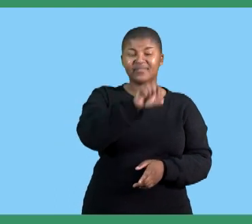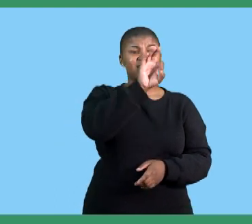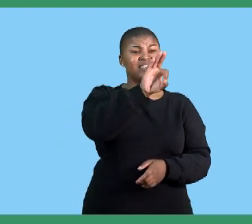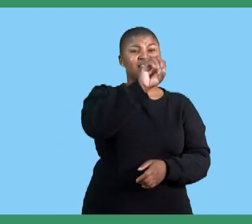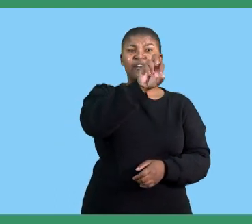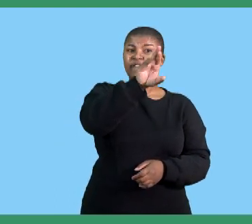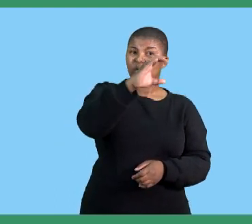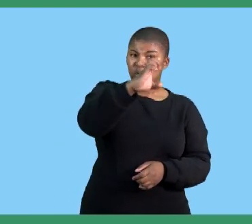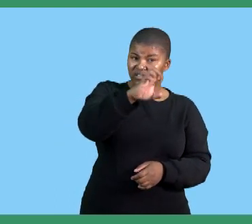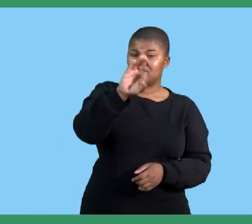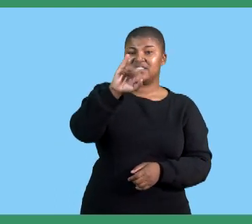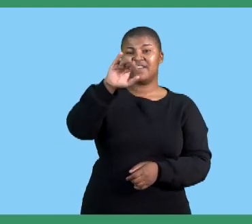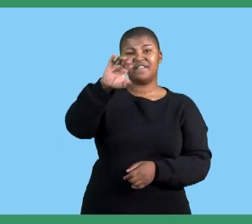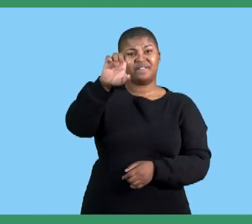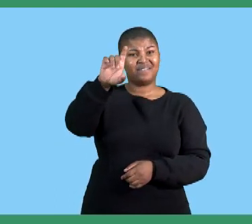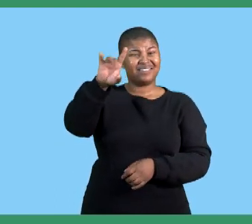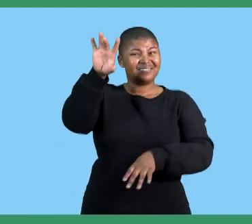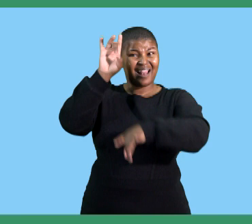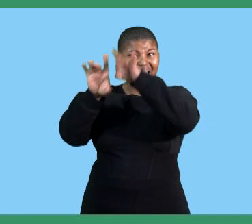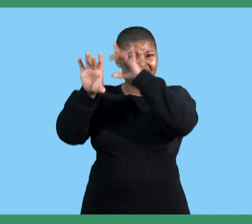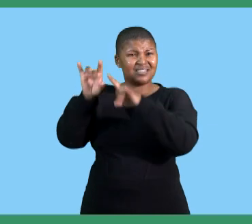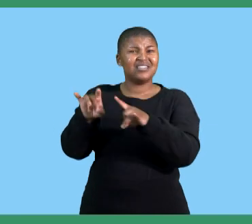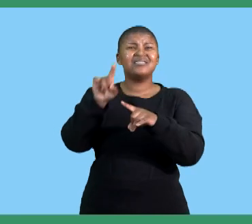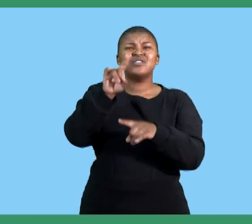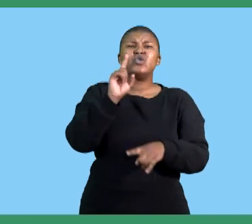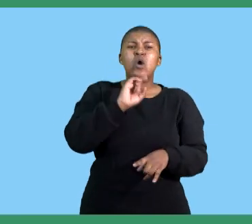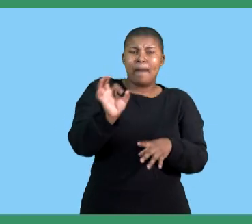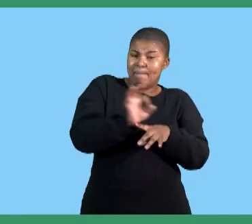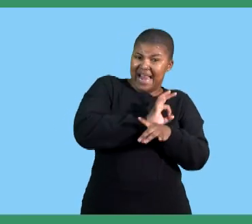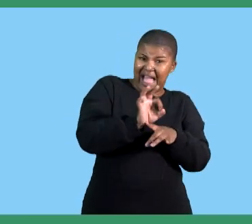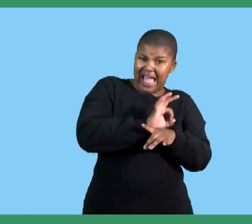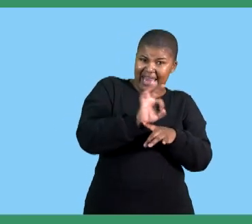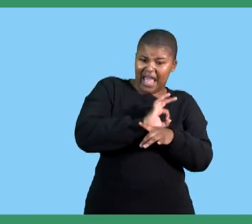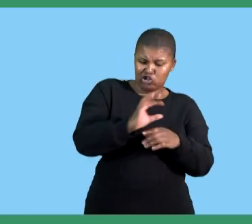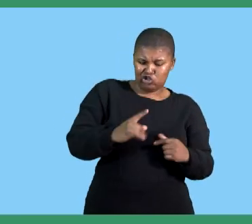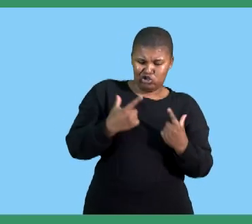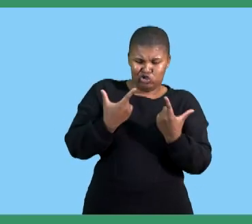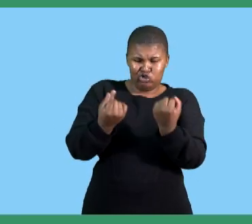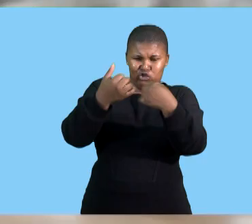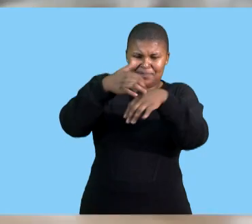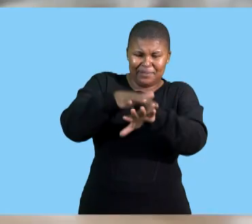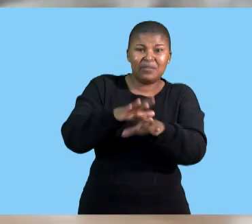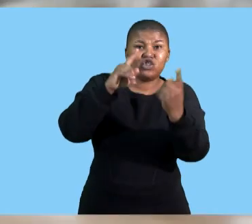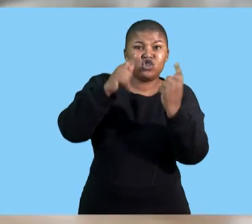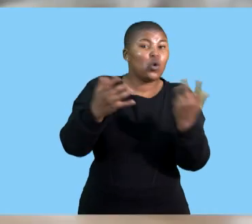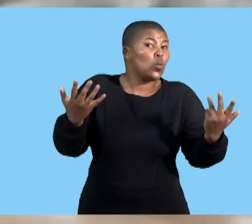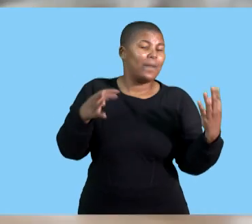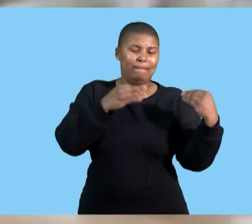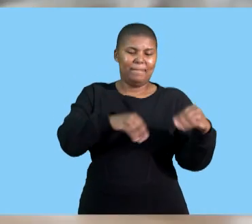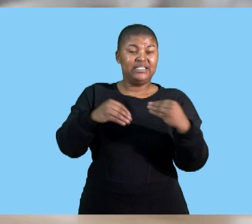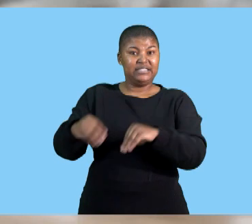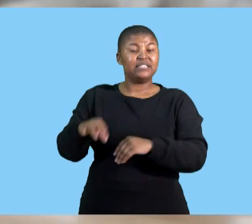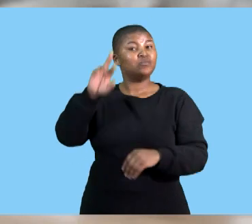for planning as well as implementing change in the business. Now remember what I said to